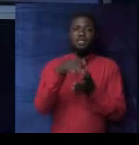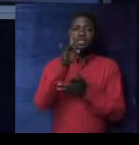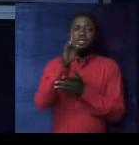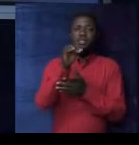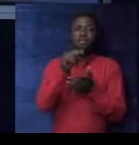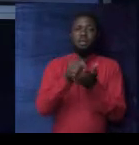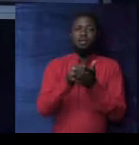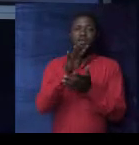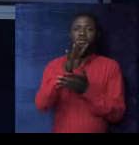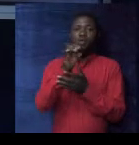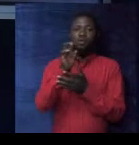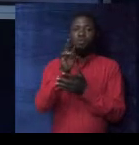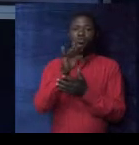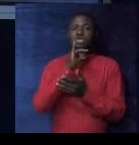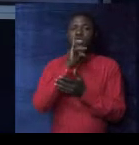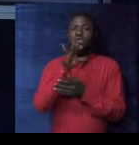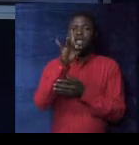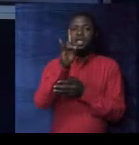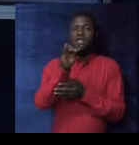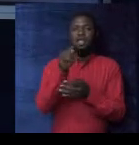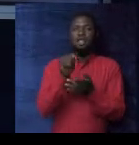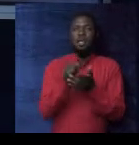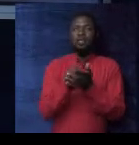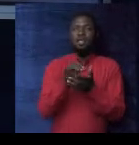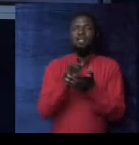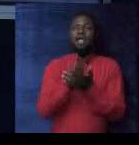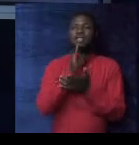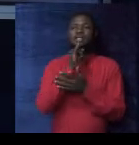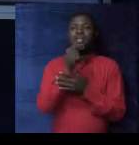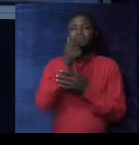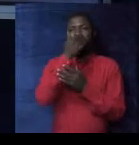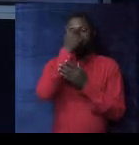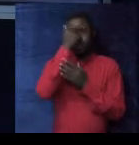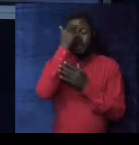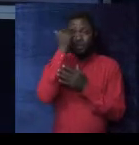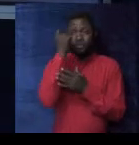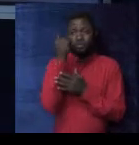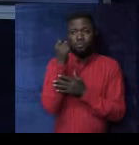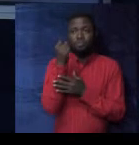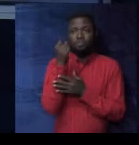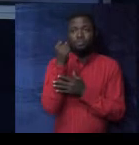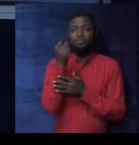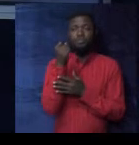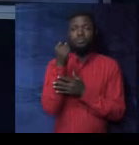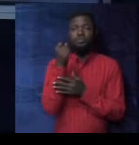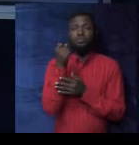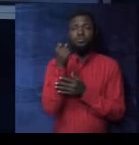in 80,402 is simply 80,000. And that is because